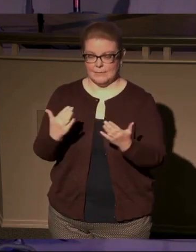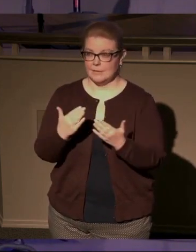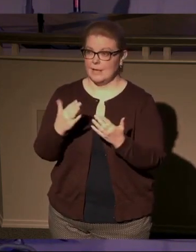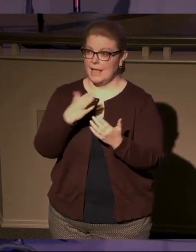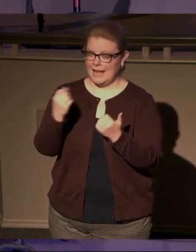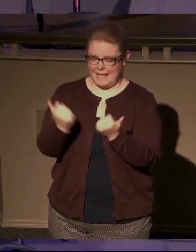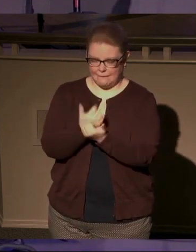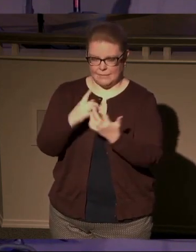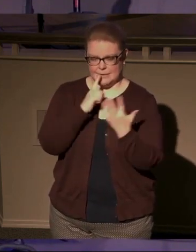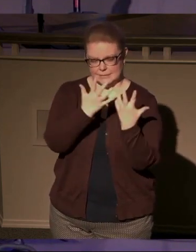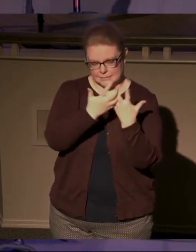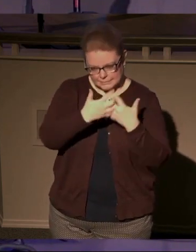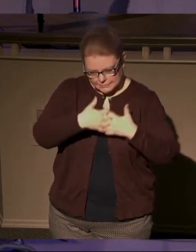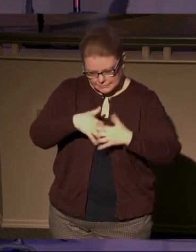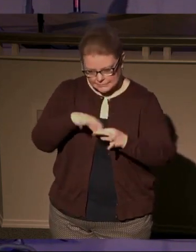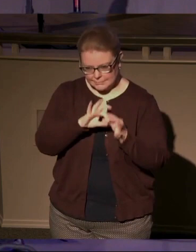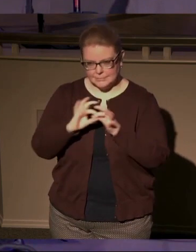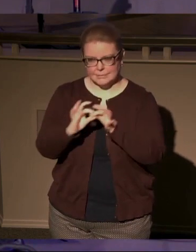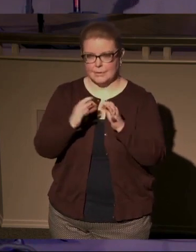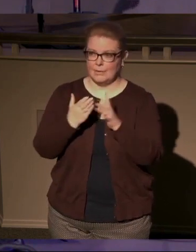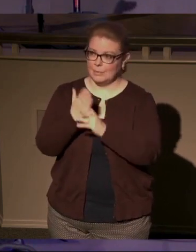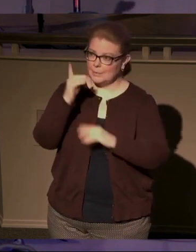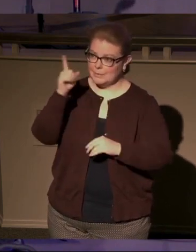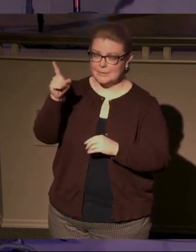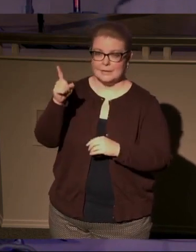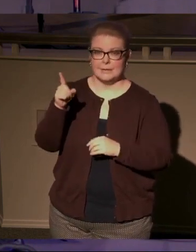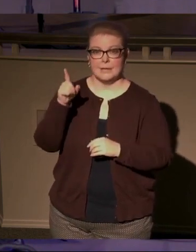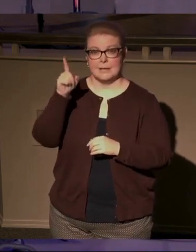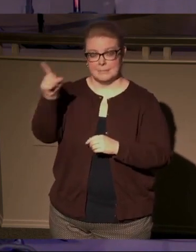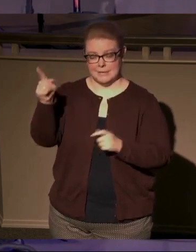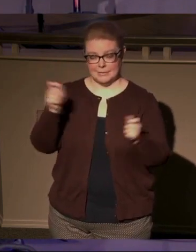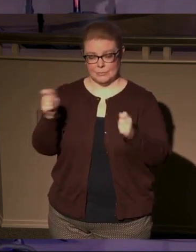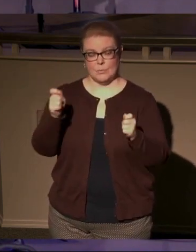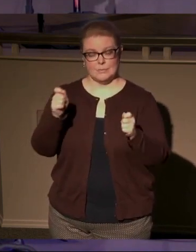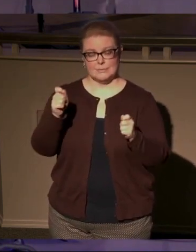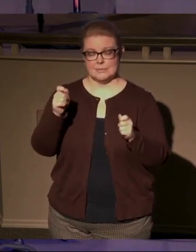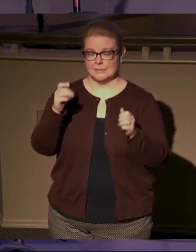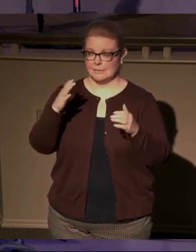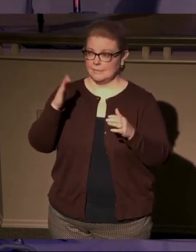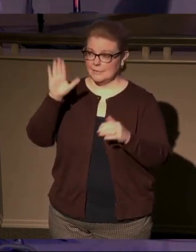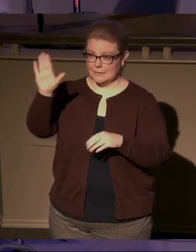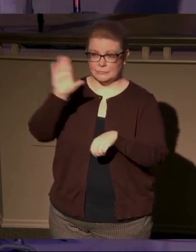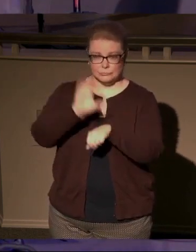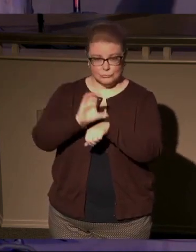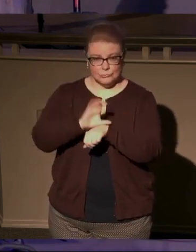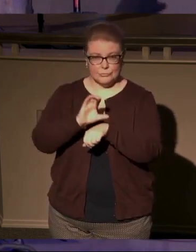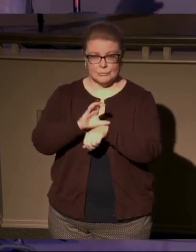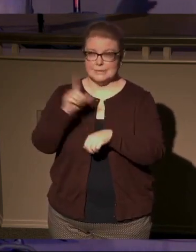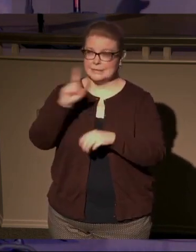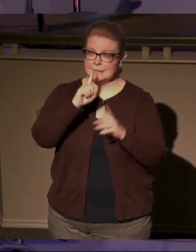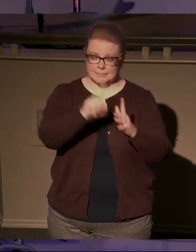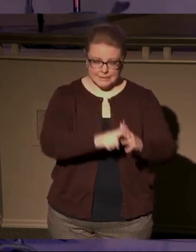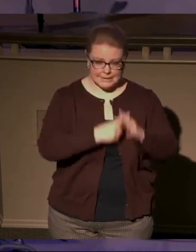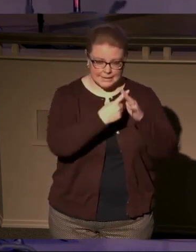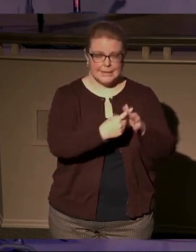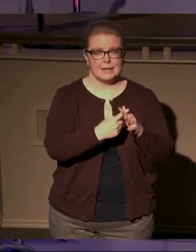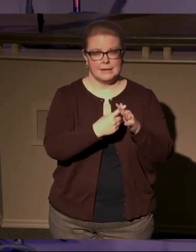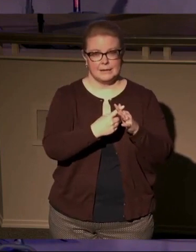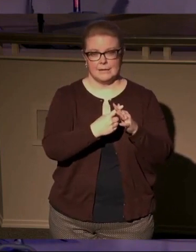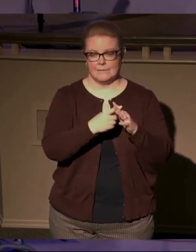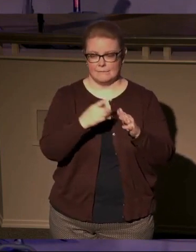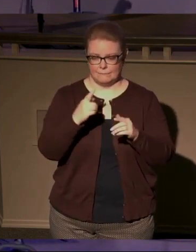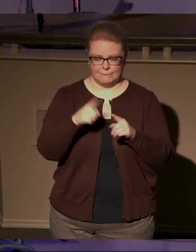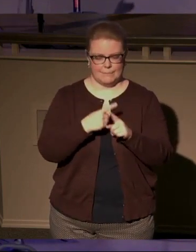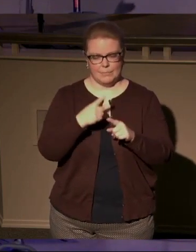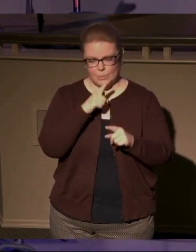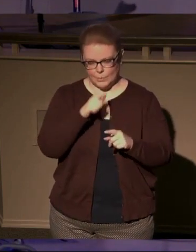together. And he is the head of the body, the church. He is the beginning and the firstborn from among the